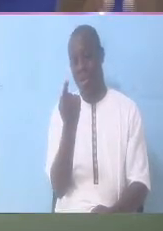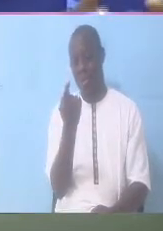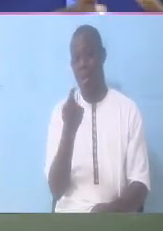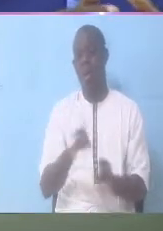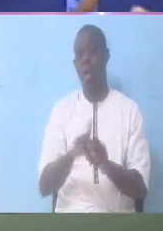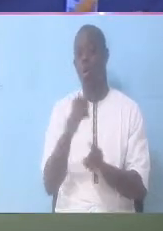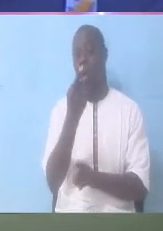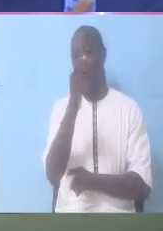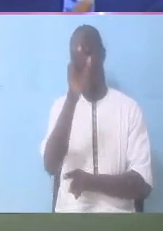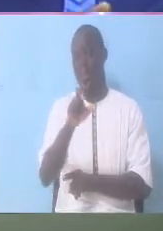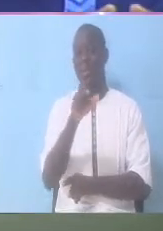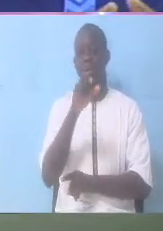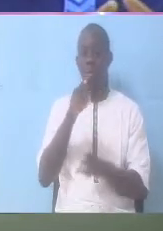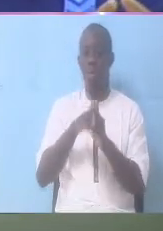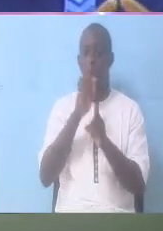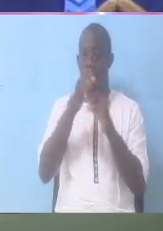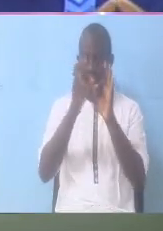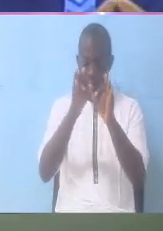One testimony is